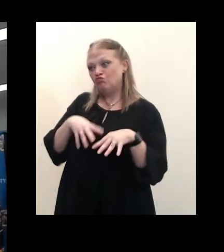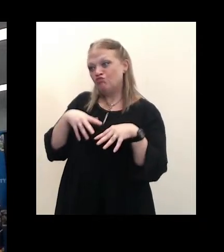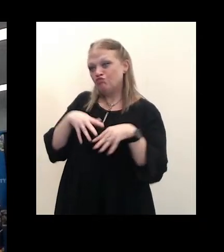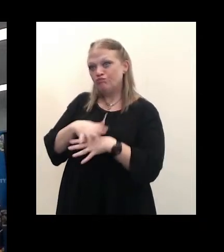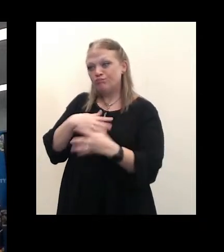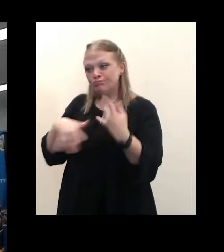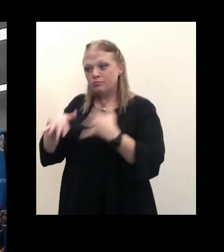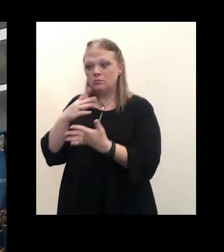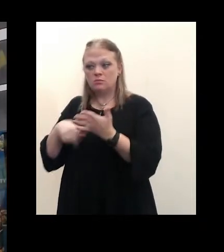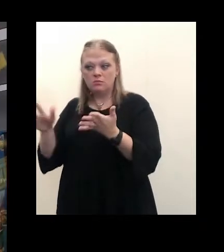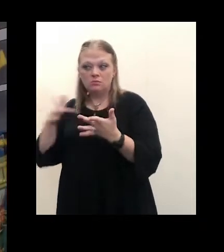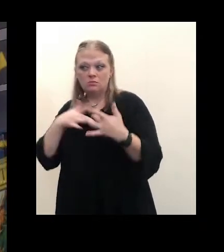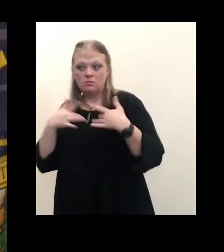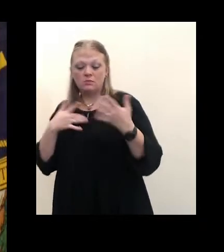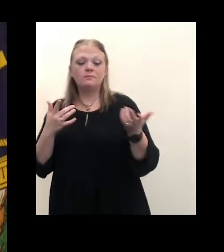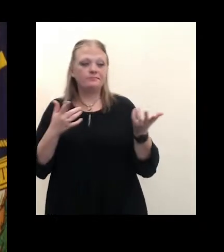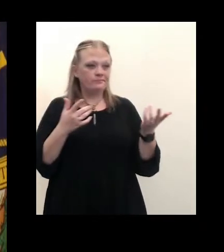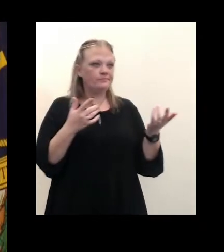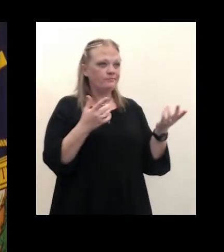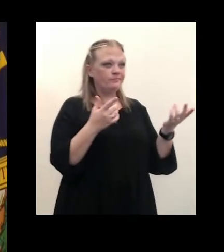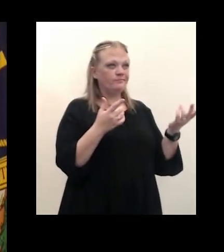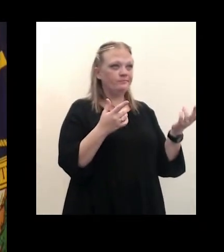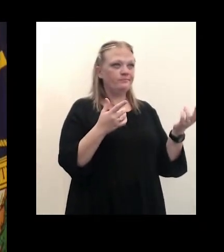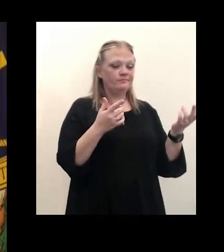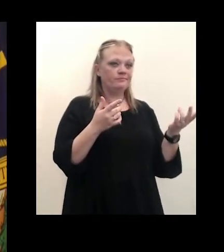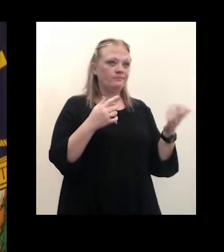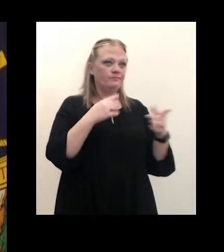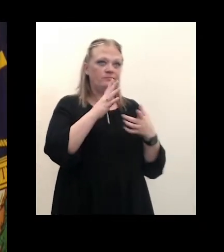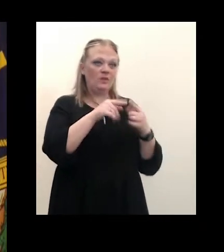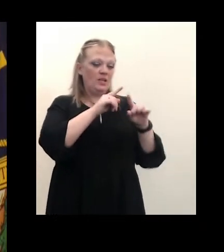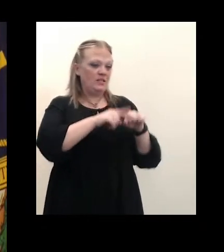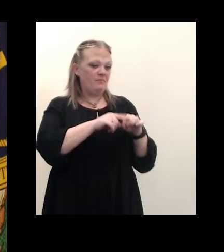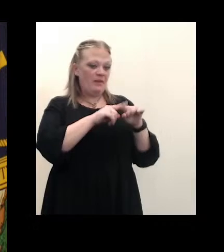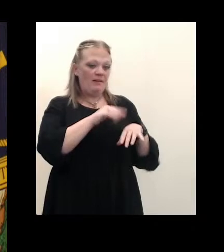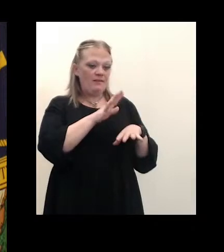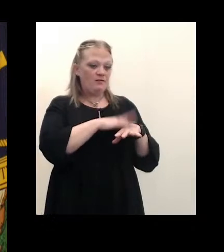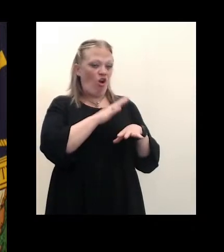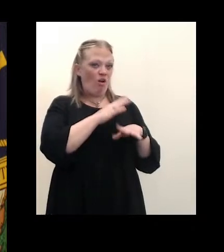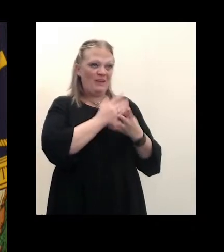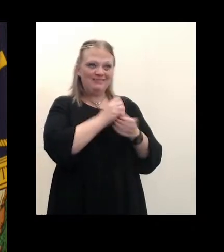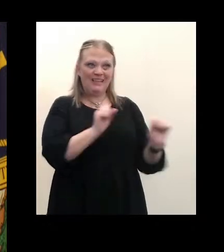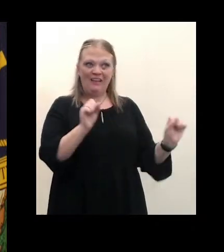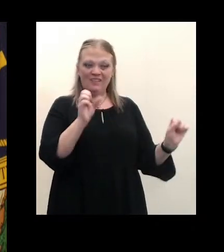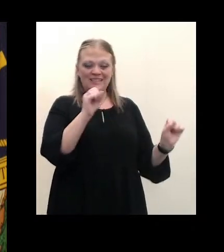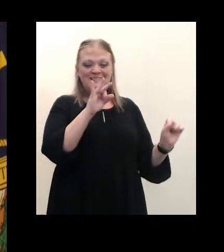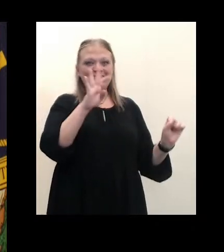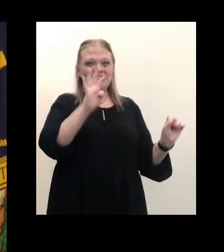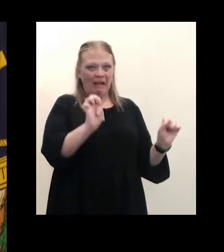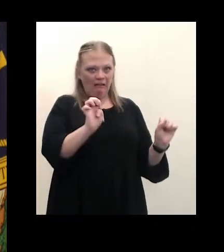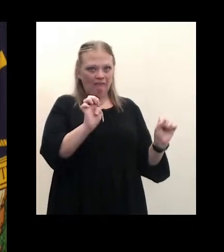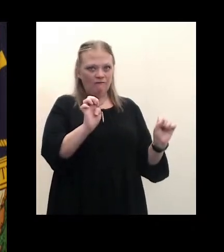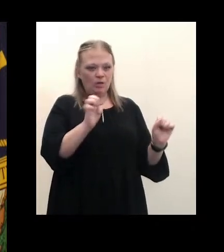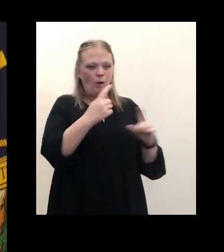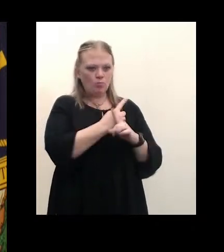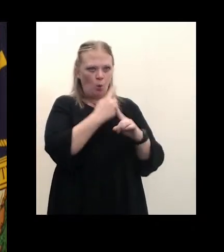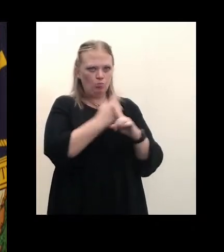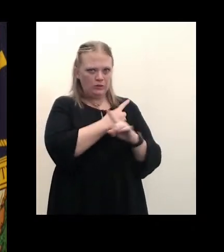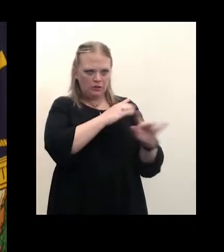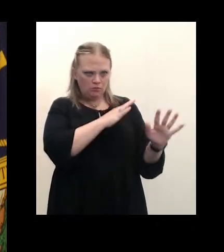concerns? Well, as always, it all depends on taking it safe with taking appropriate measures. Should be